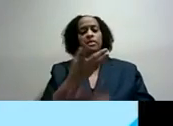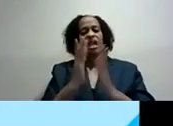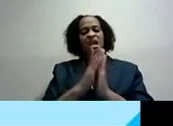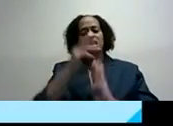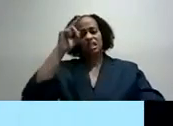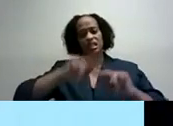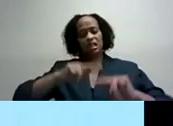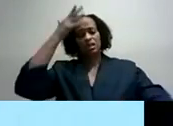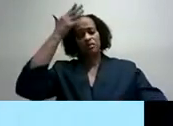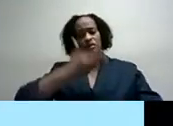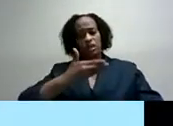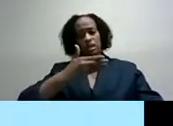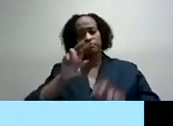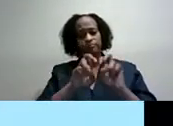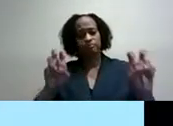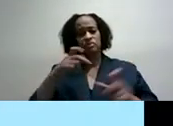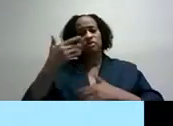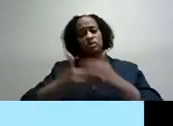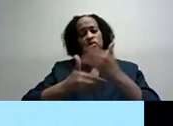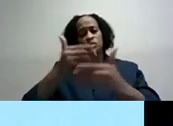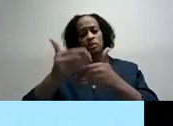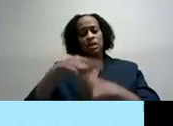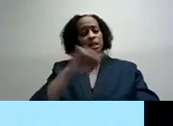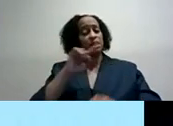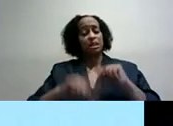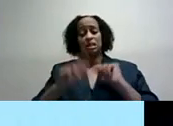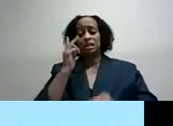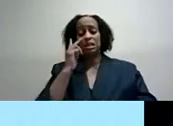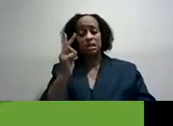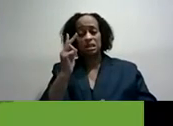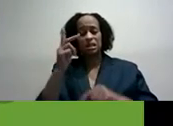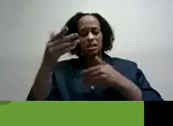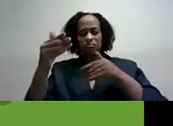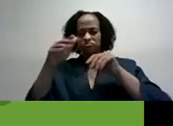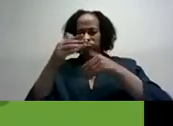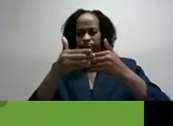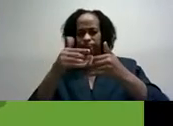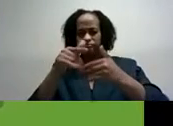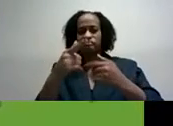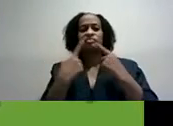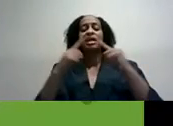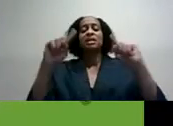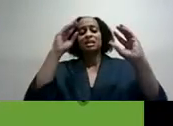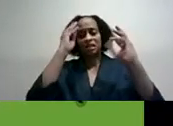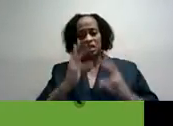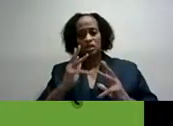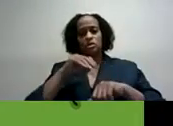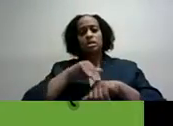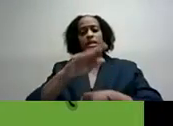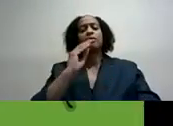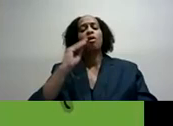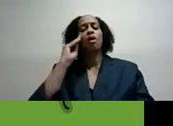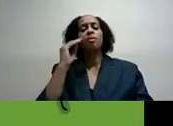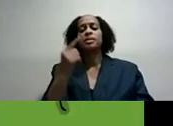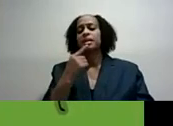front row. After a while, he couldn't even see from there. Finally, the teacher sent him home, saying